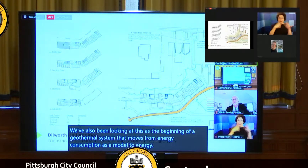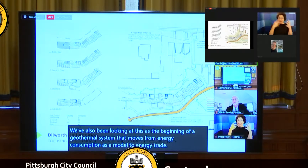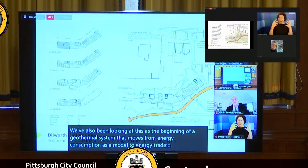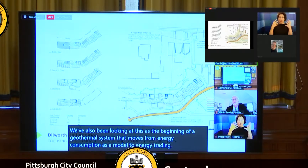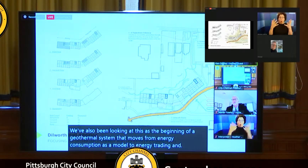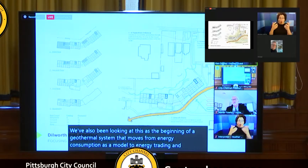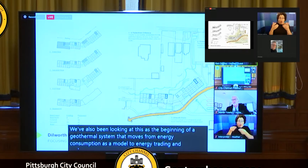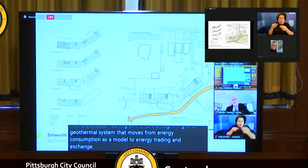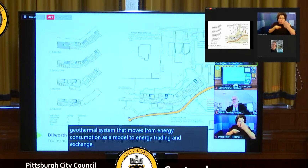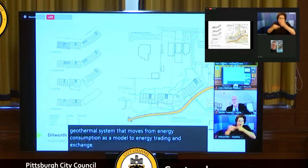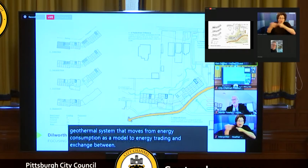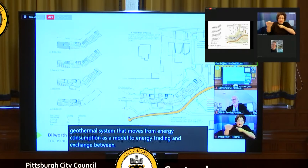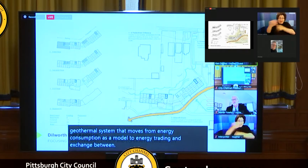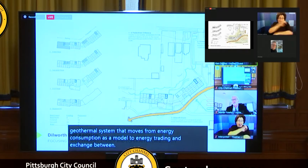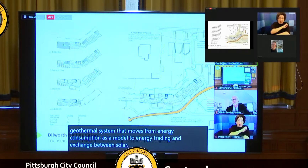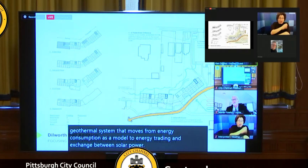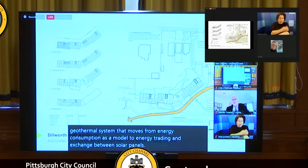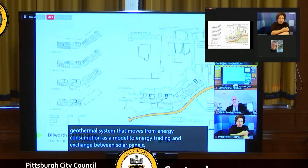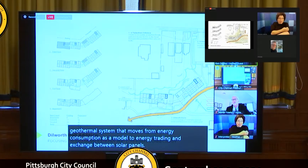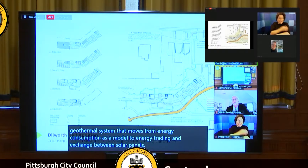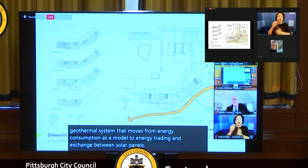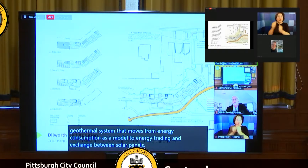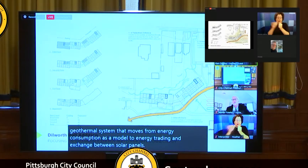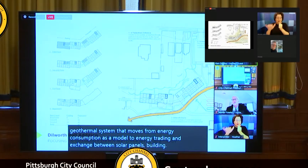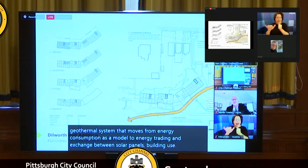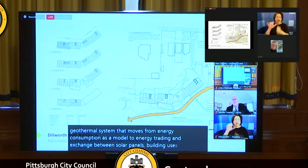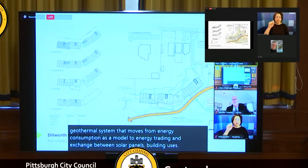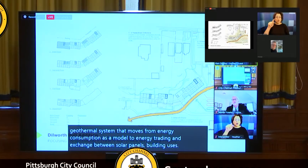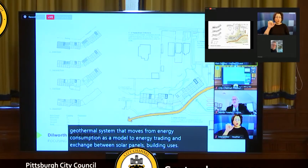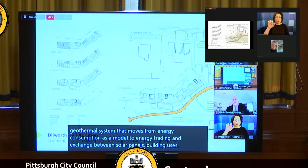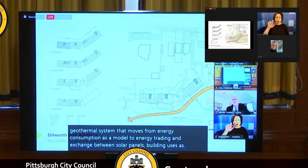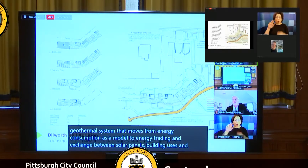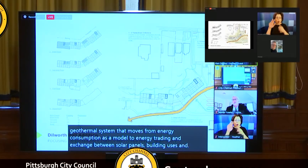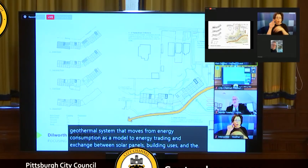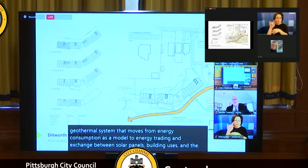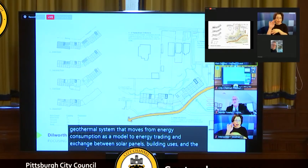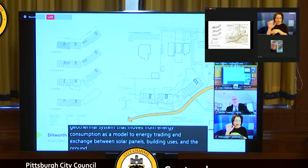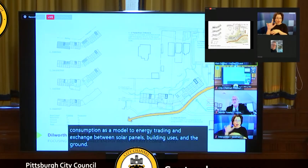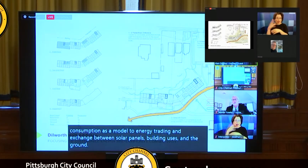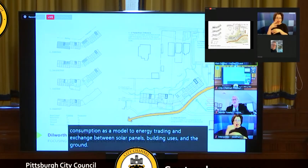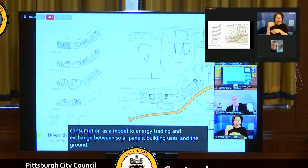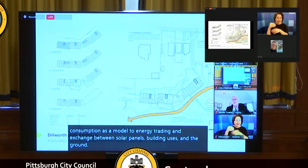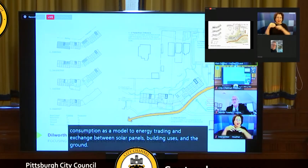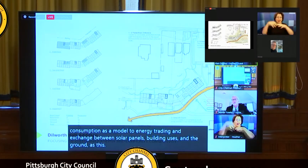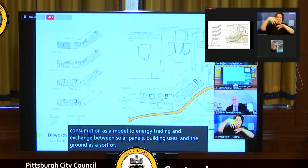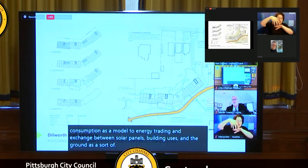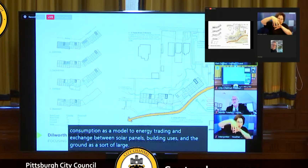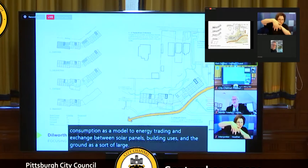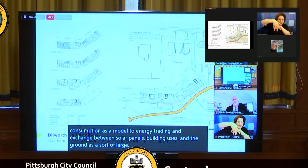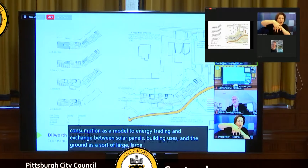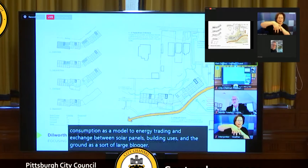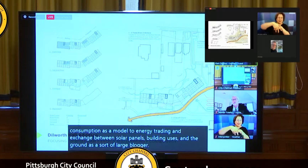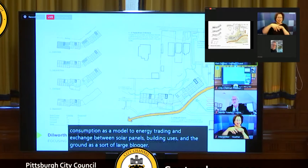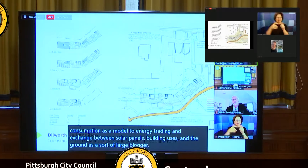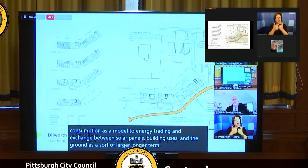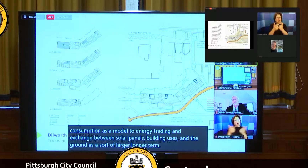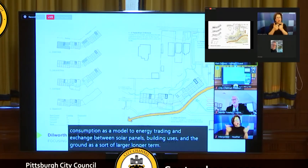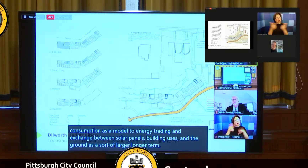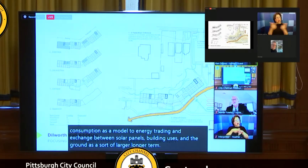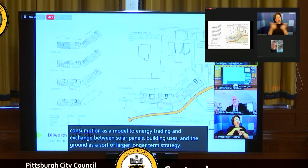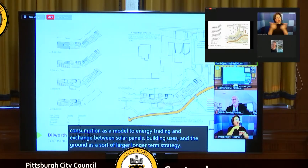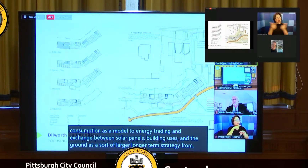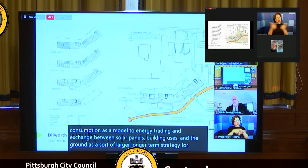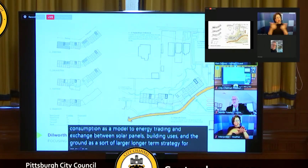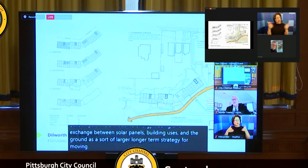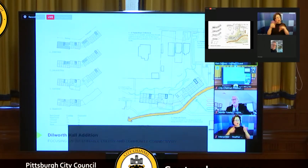and exchange between solar panels, building uses, and the ground as a sort of longer term strategy for